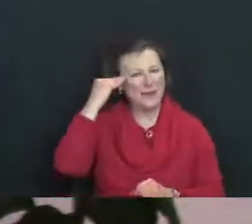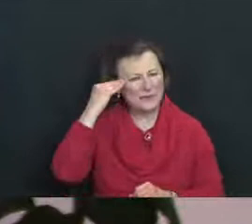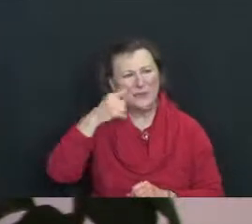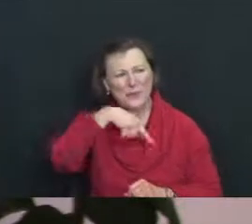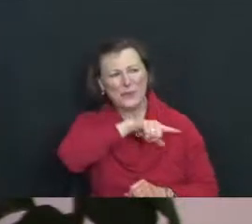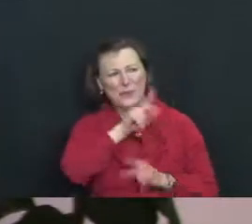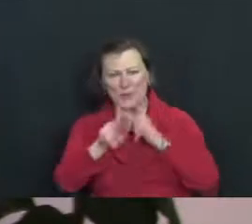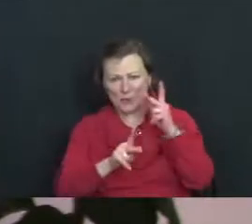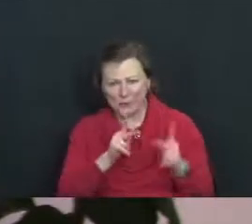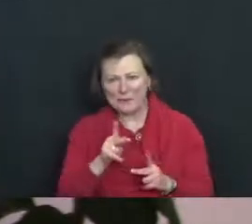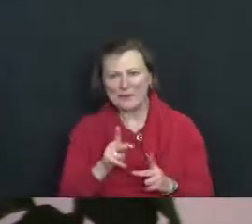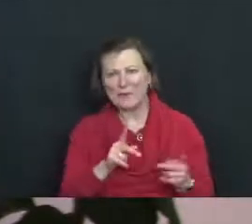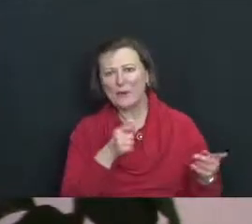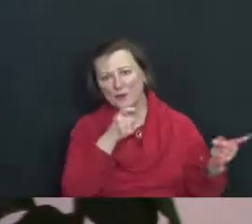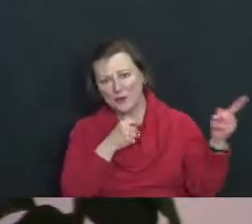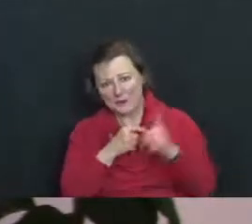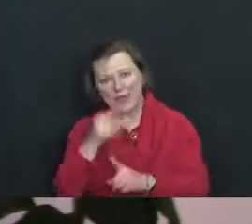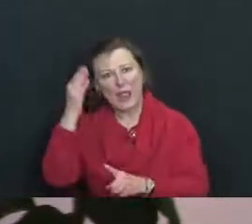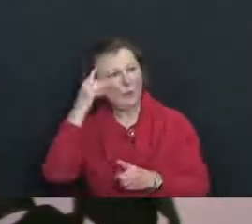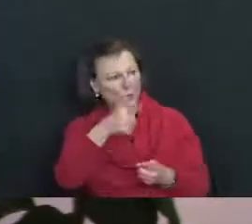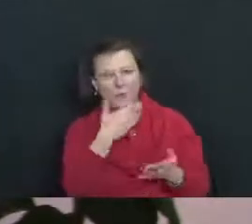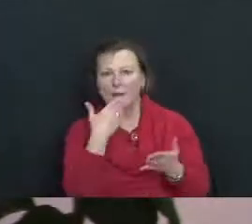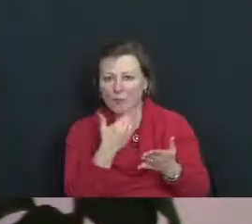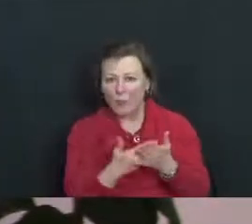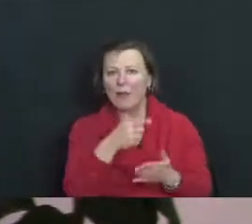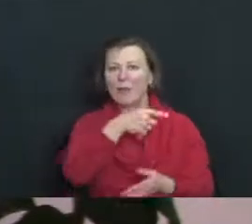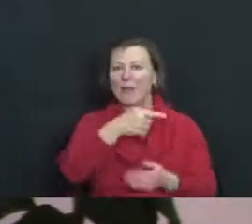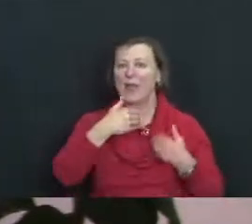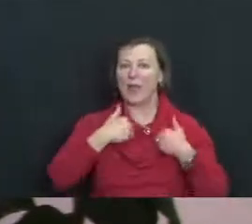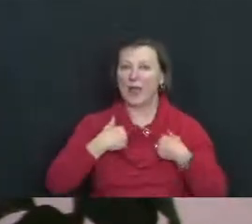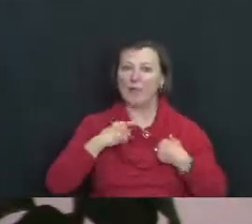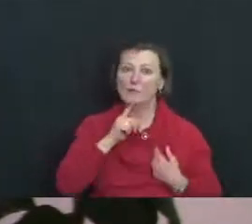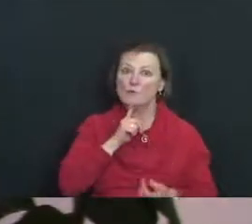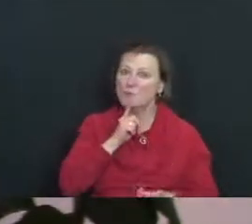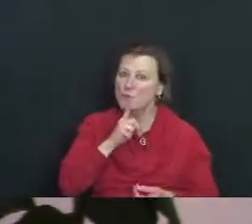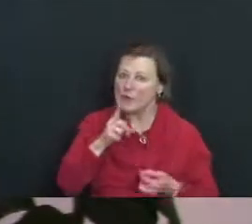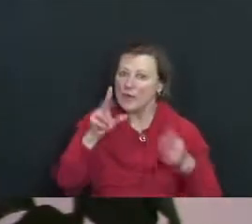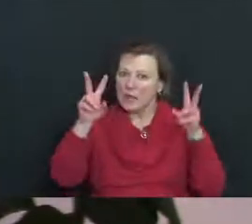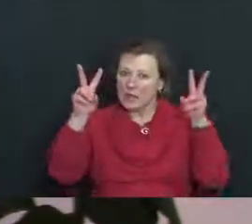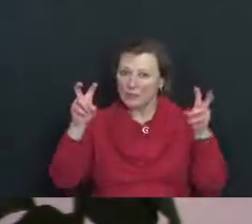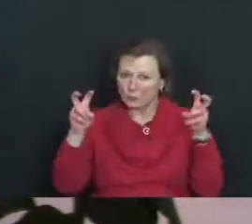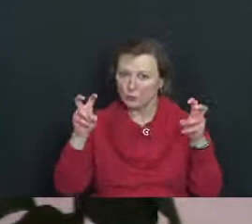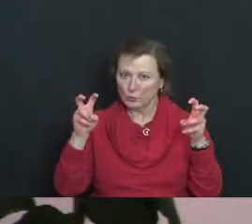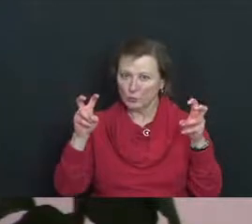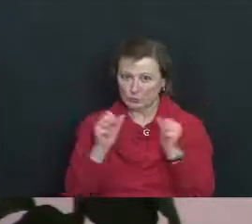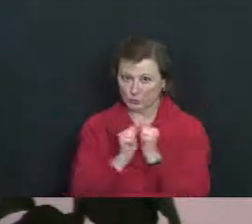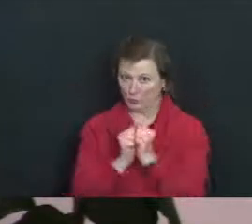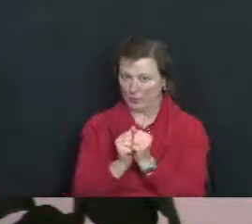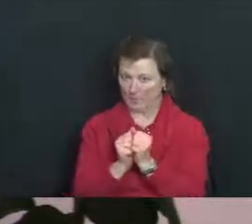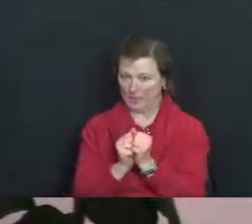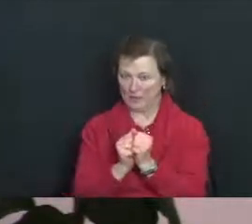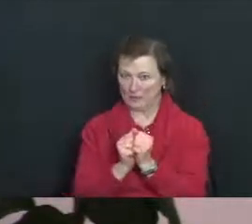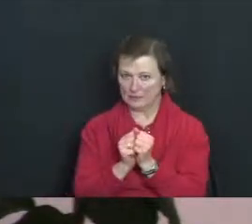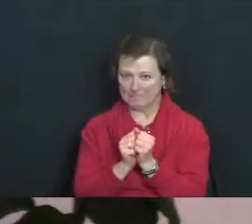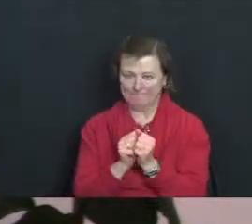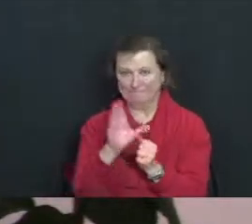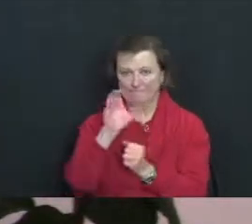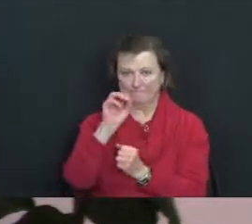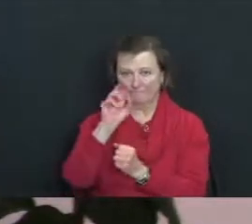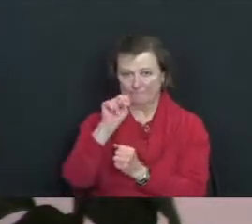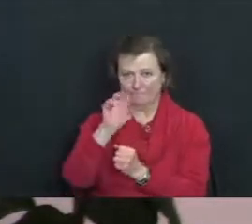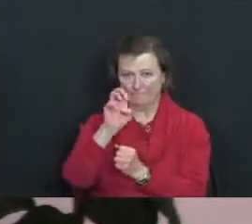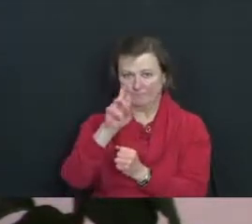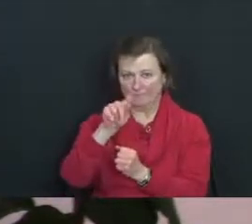who came, and I knew them well enough to realize that they had some real issues with the conservative and